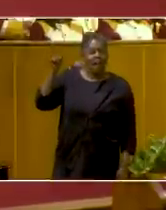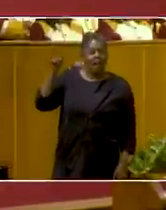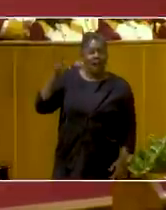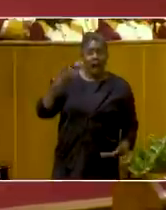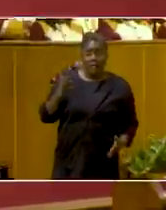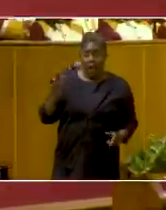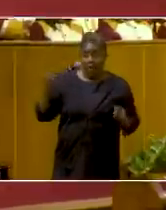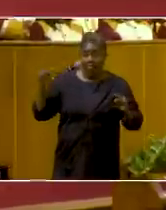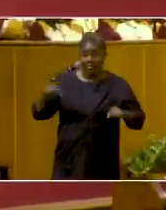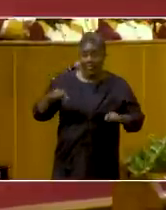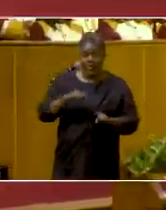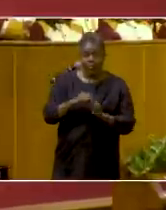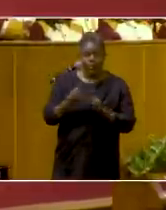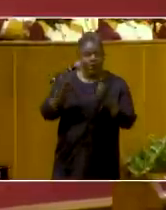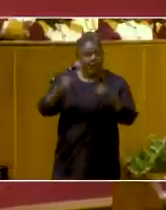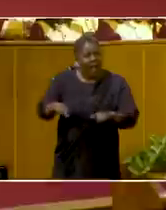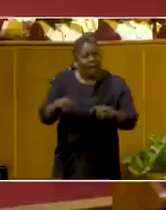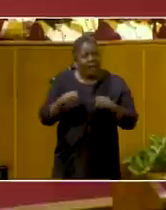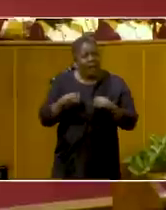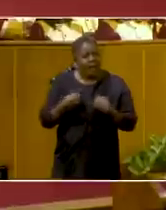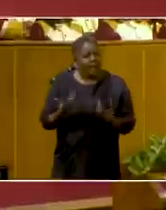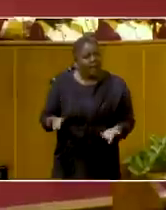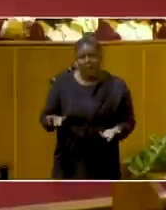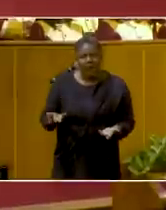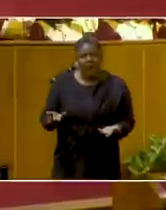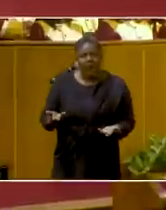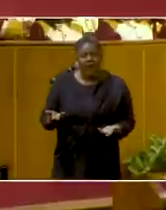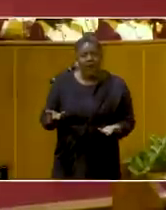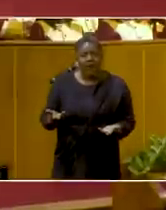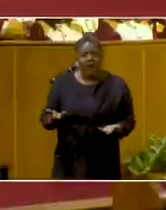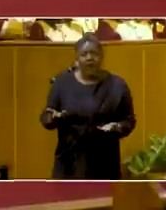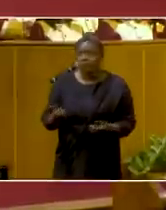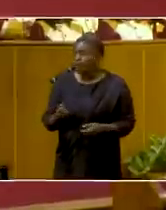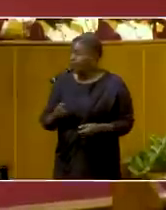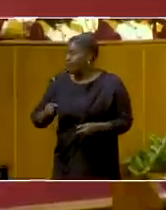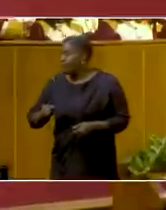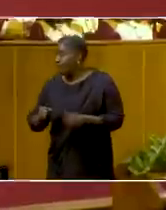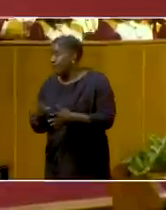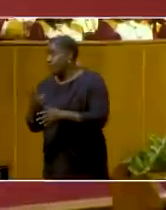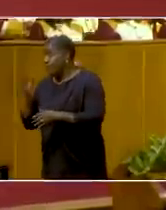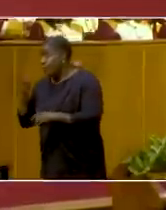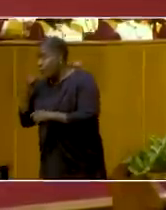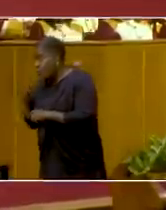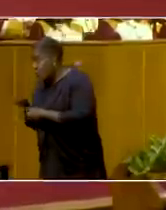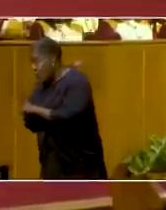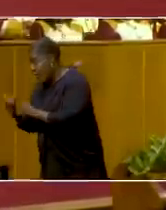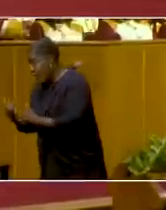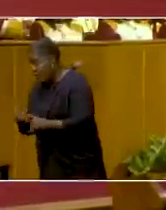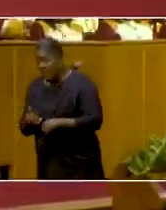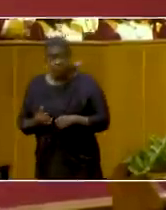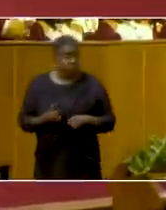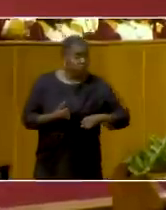this happen to me? No, somebody tell him, he's preaching to you right now. He's preaching to you.